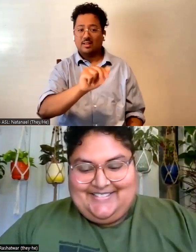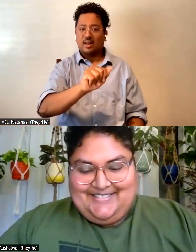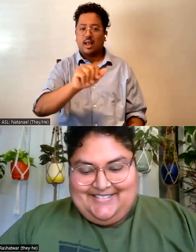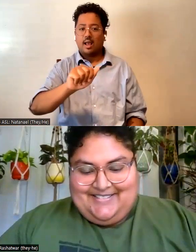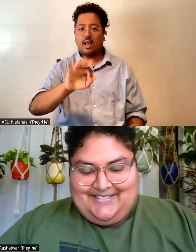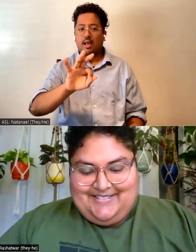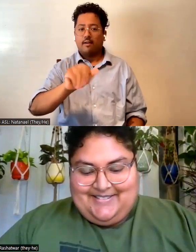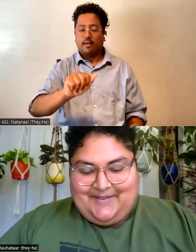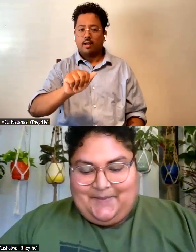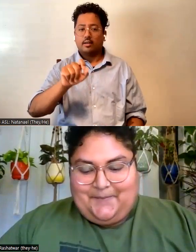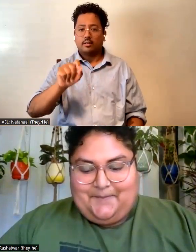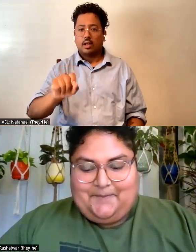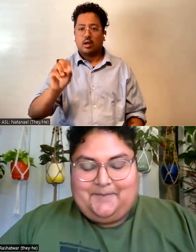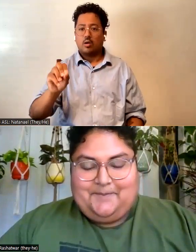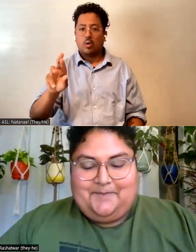NAAFA.org,